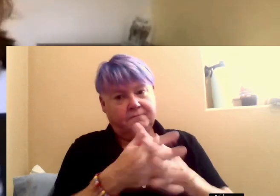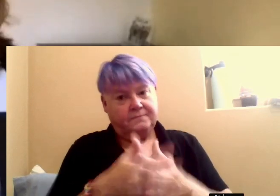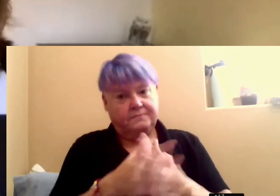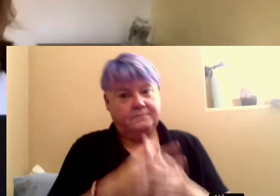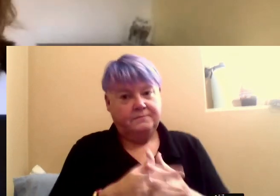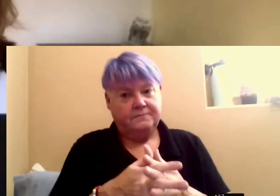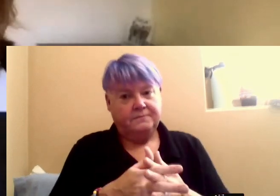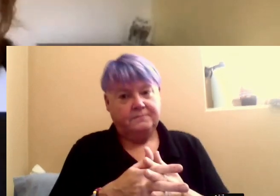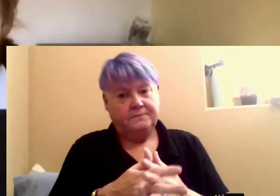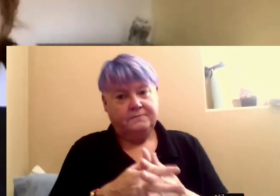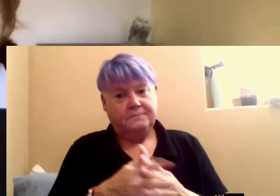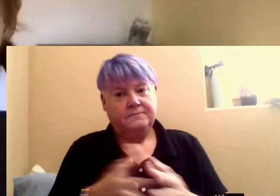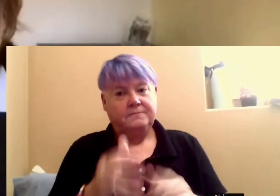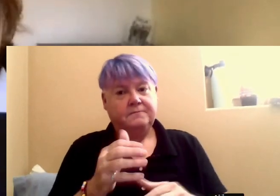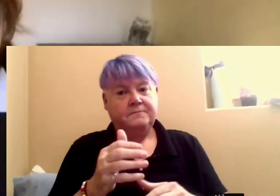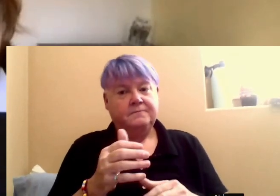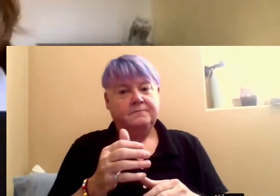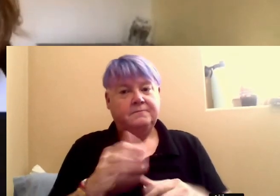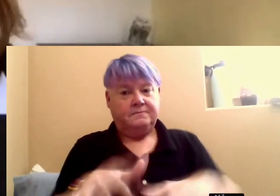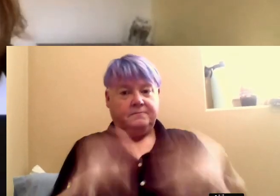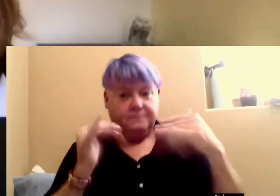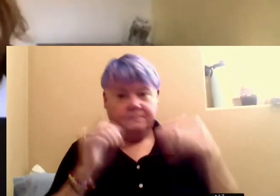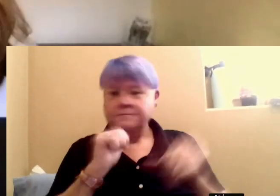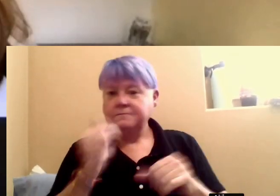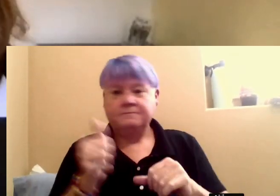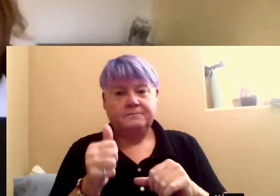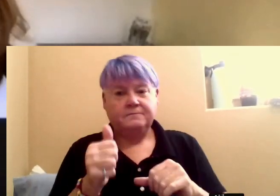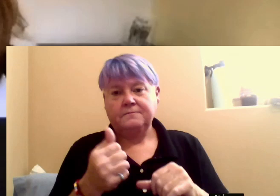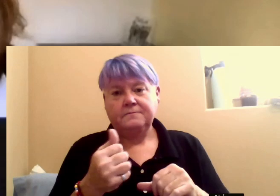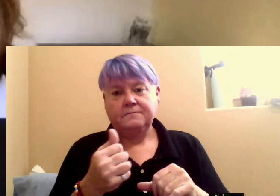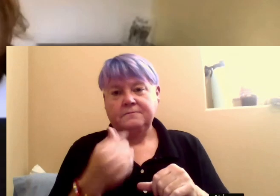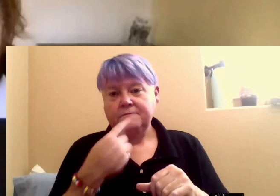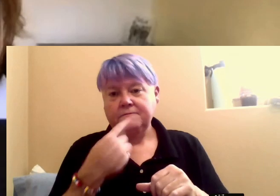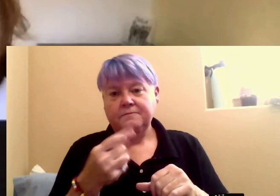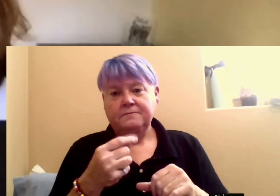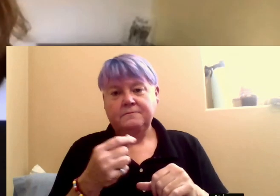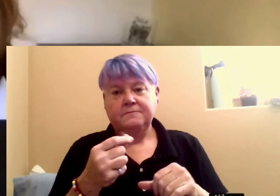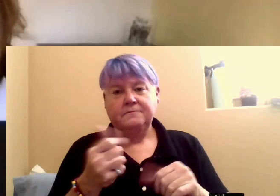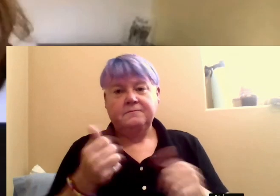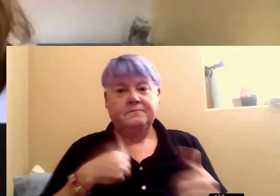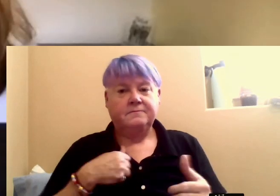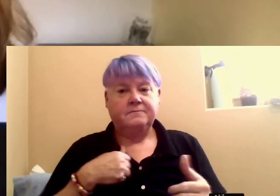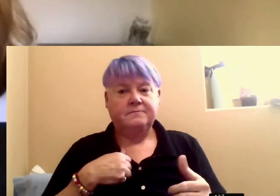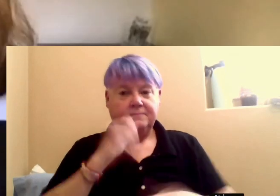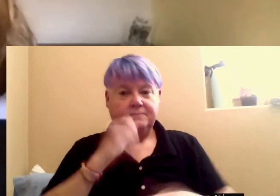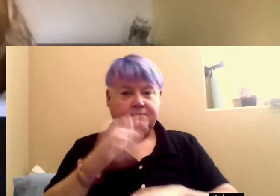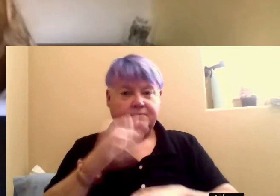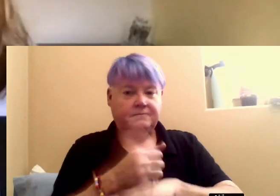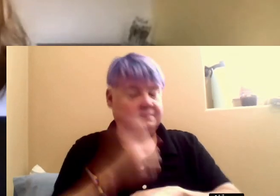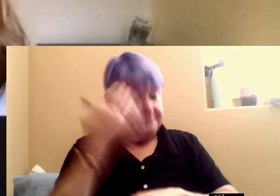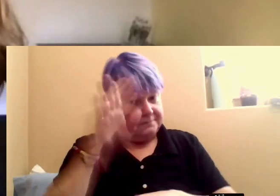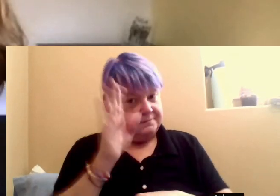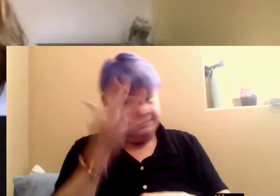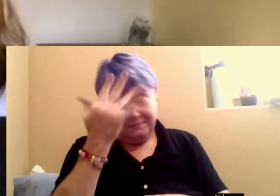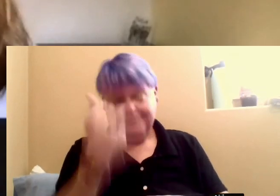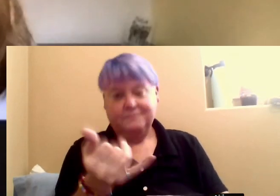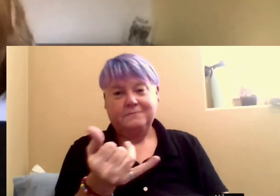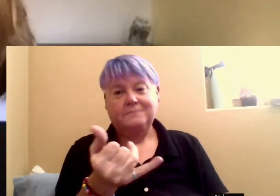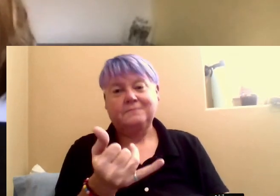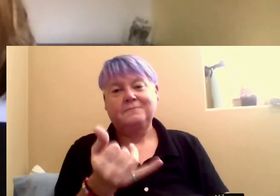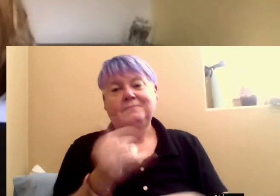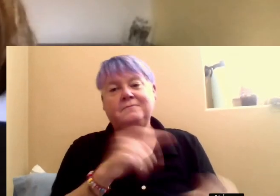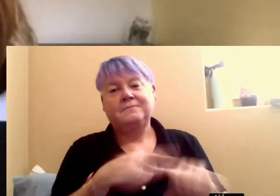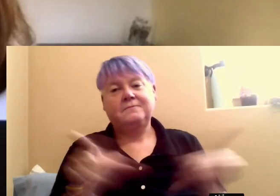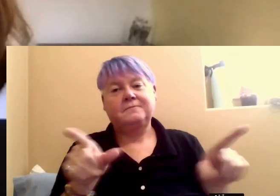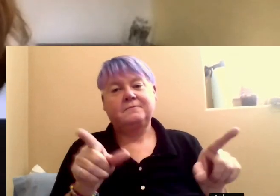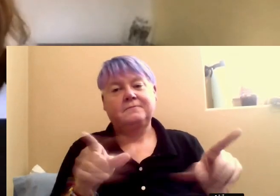respond as well to a Canadian setting, which I don't know why. But it's interesting. A